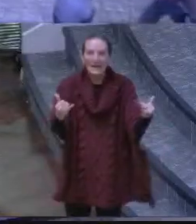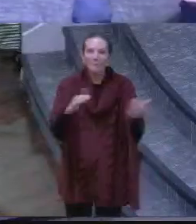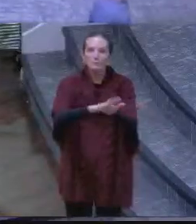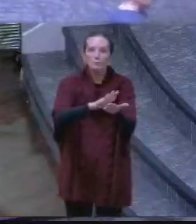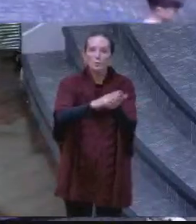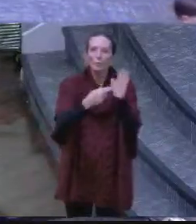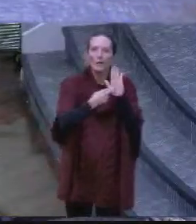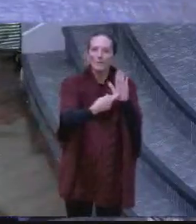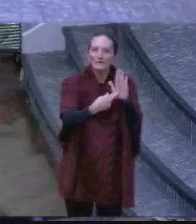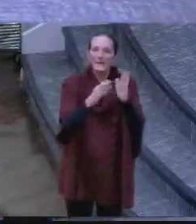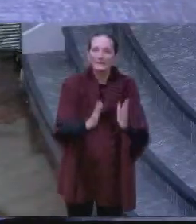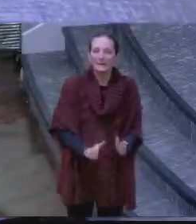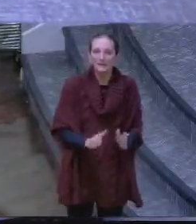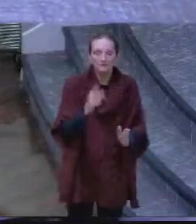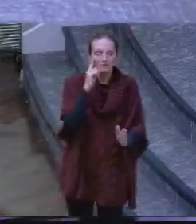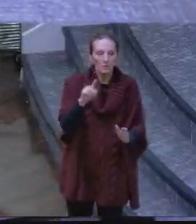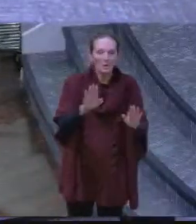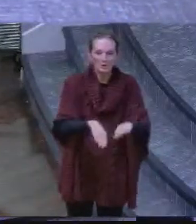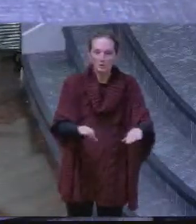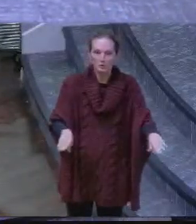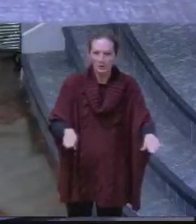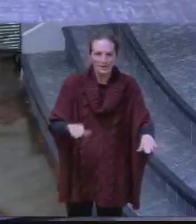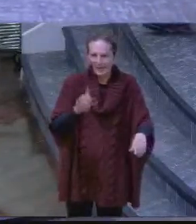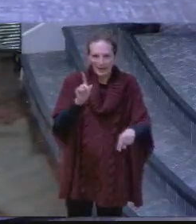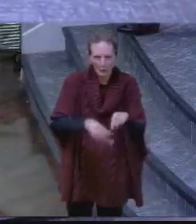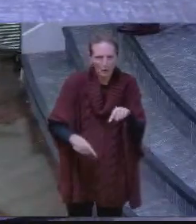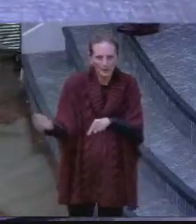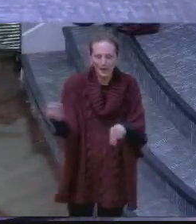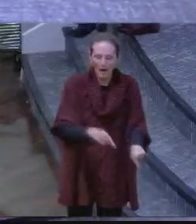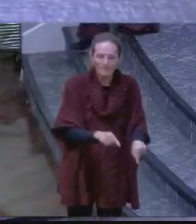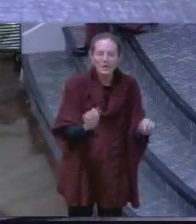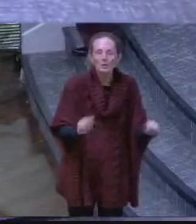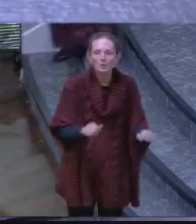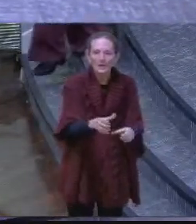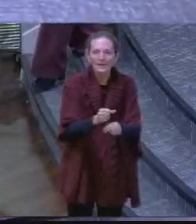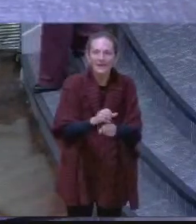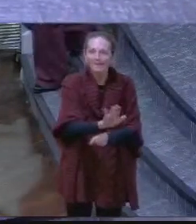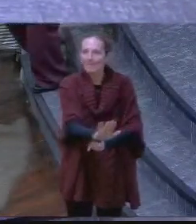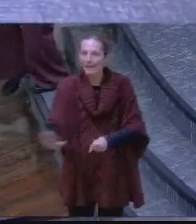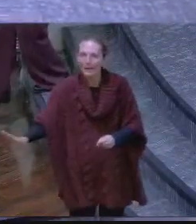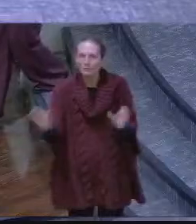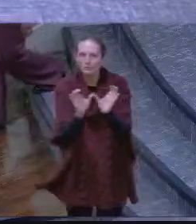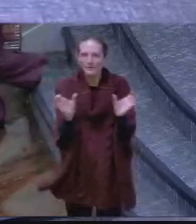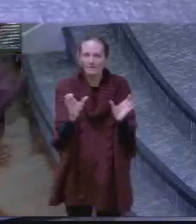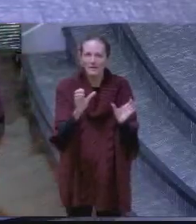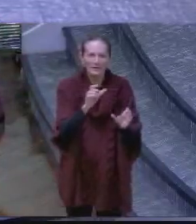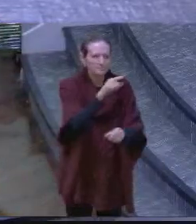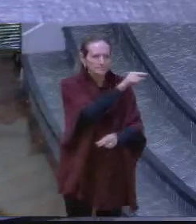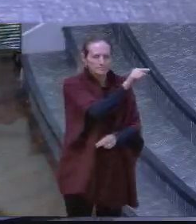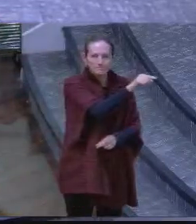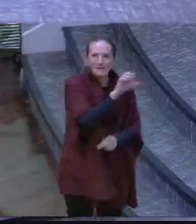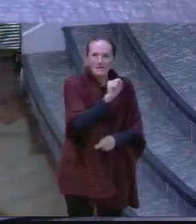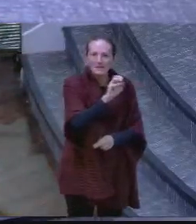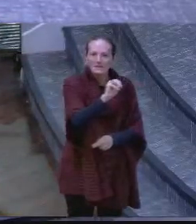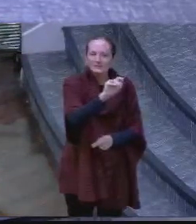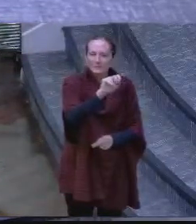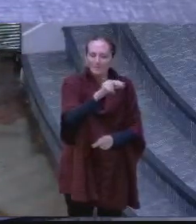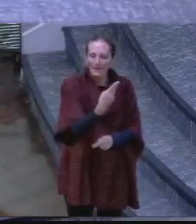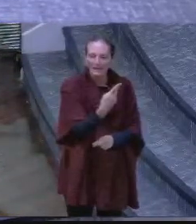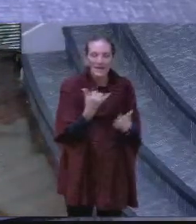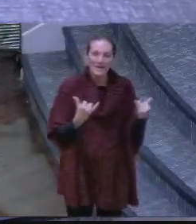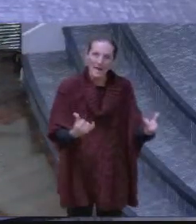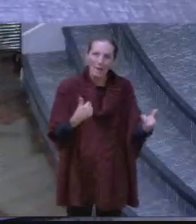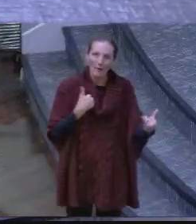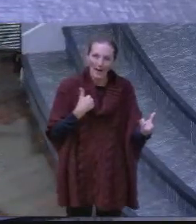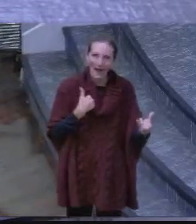who were unable to be here, if you will pick those up from Mr. Smith over there. And ladies and gentlemen, our winners, we have ribbons for